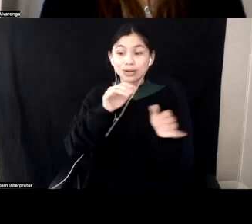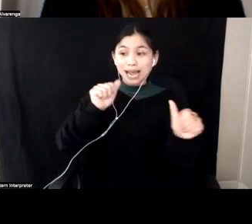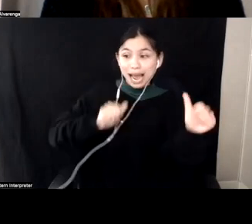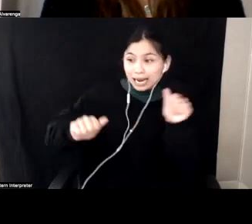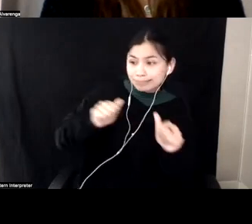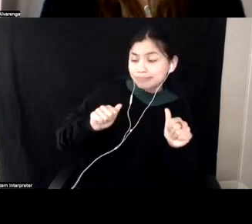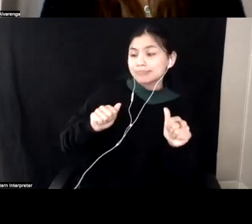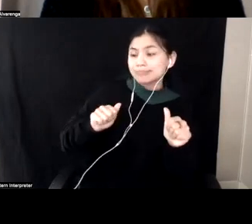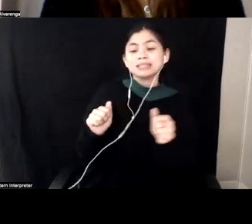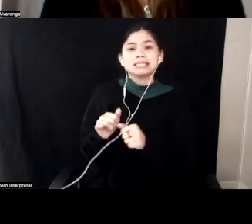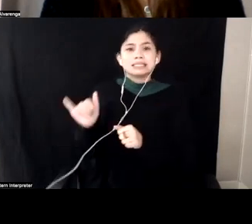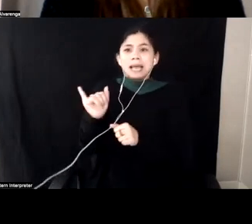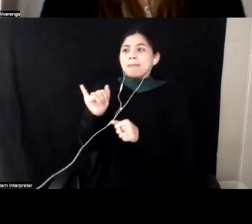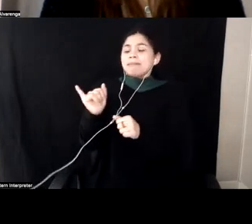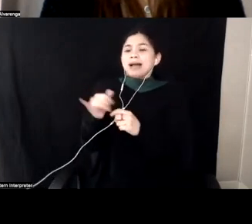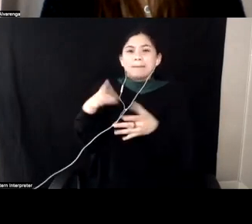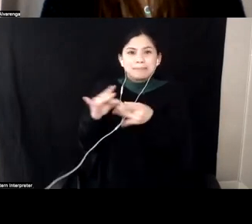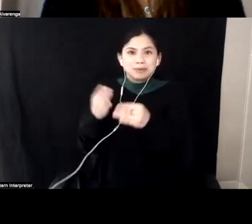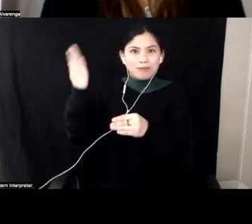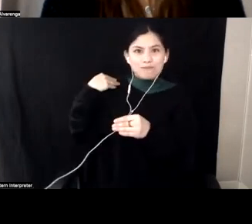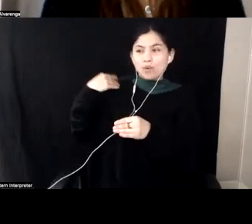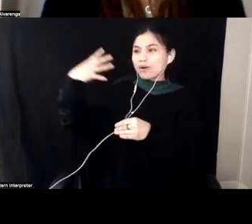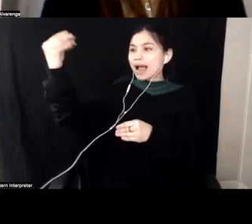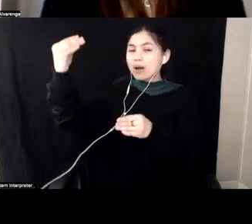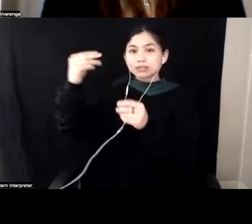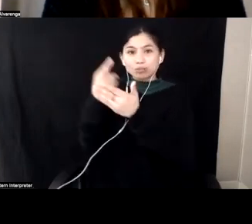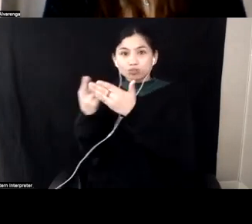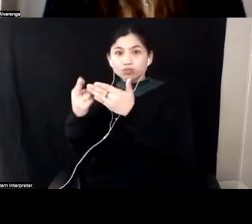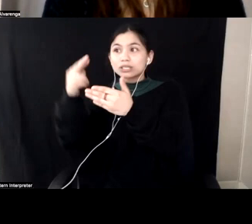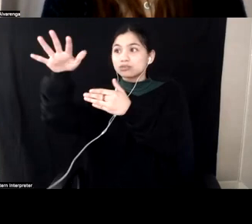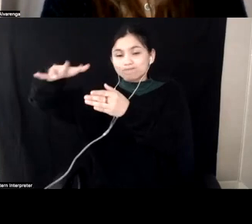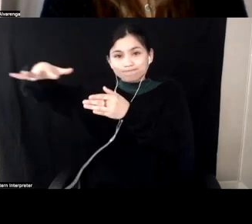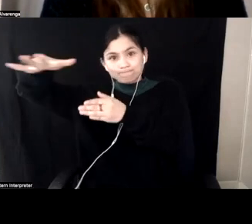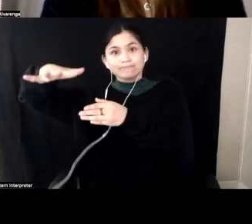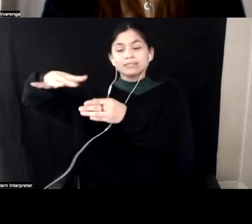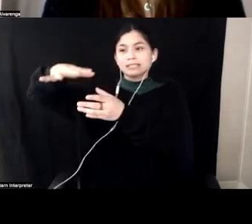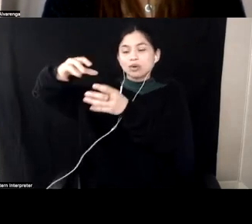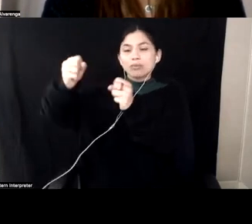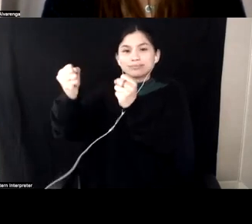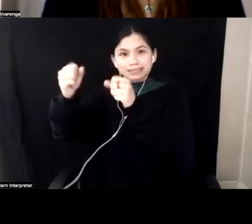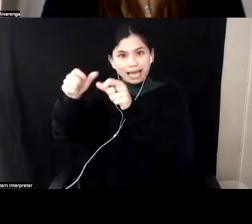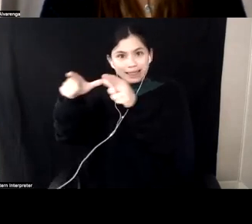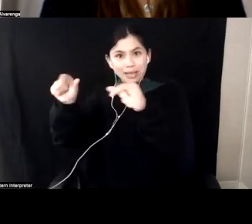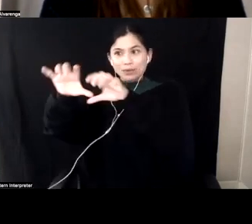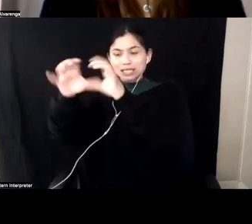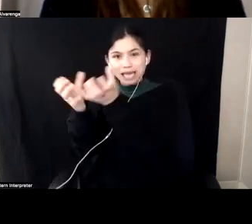outside resources, is taking those sign language class if they're offered in your